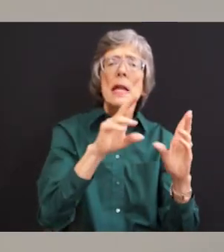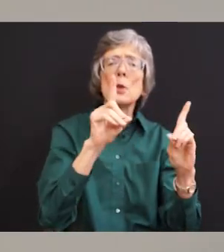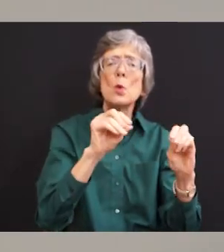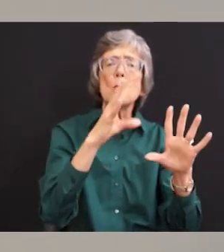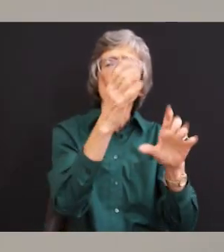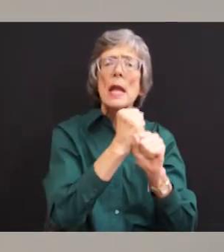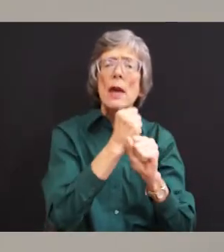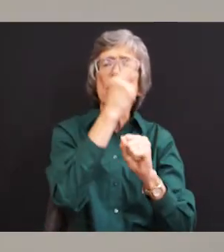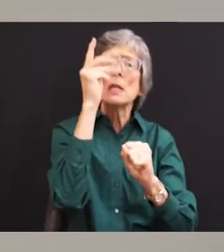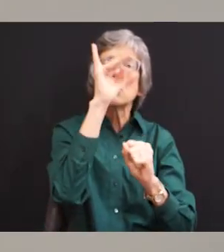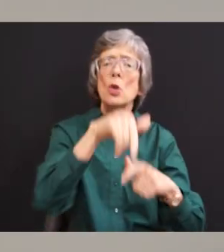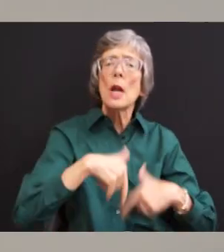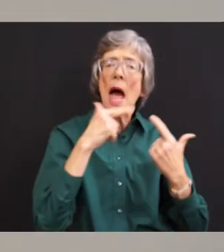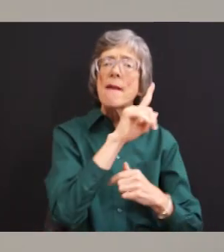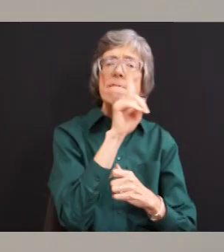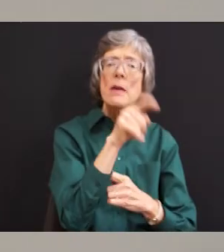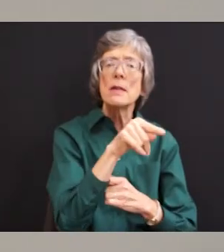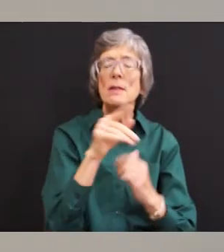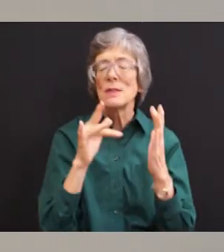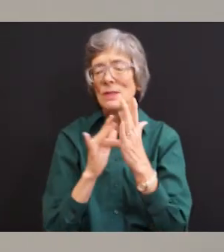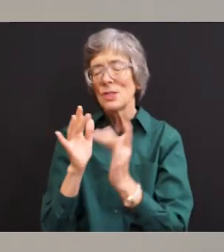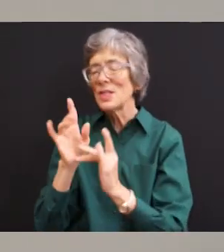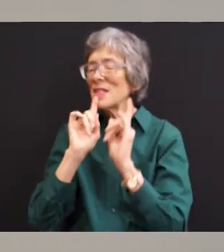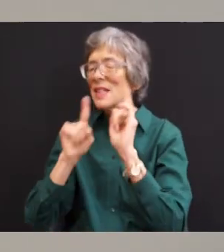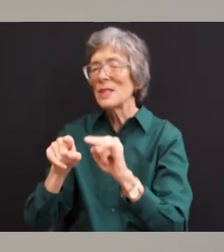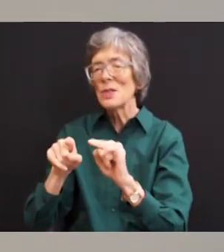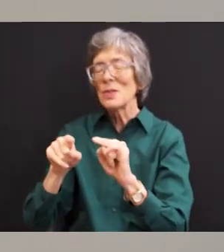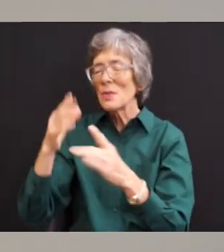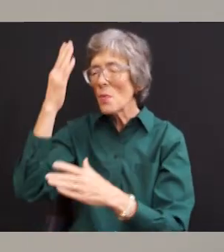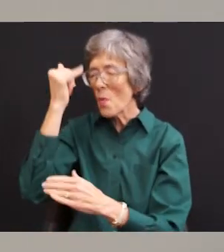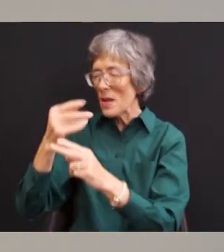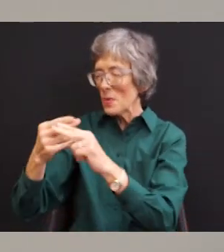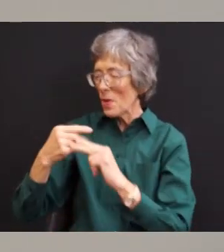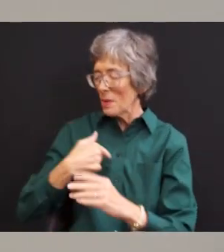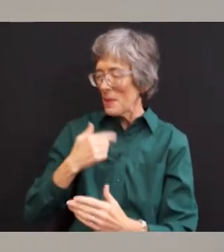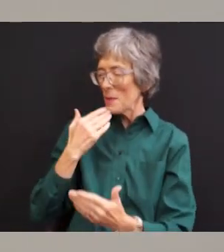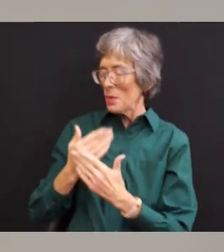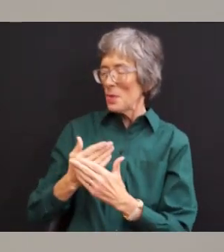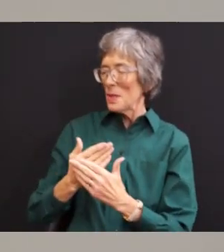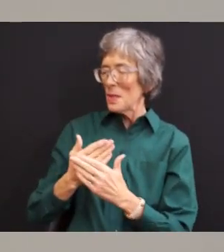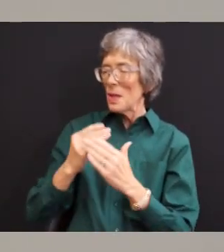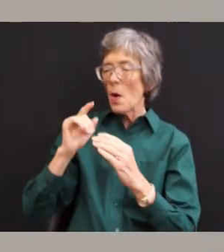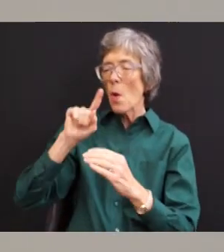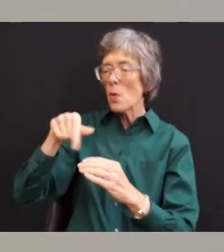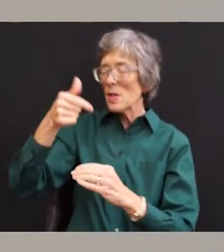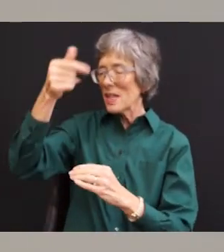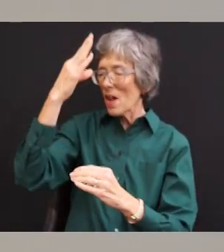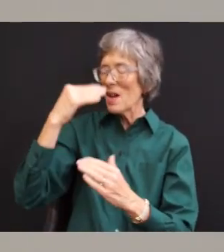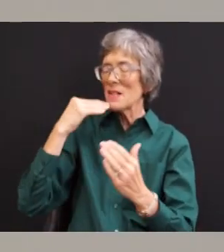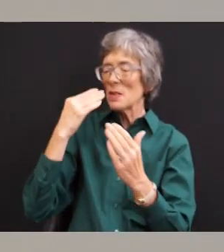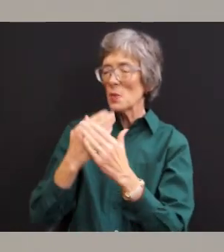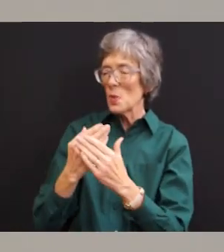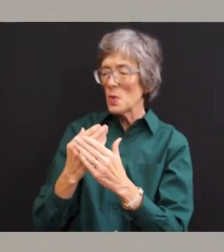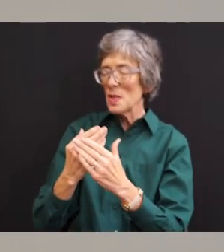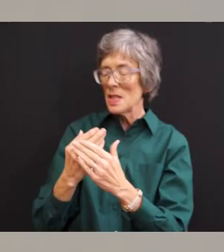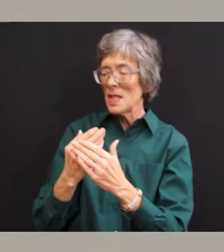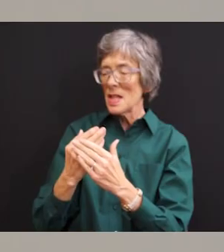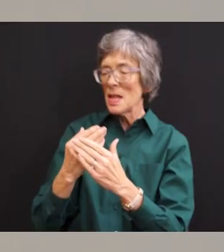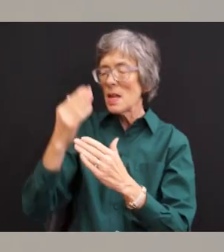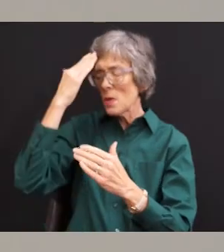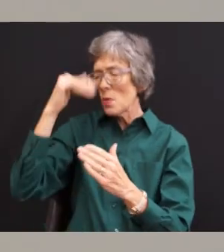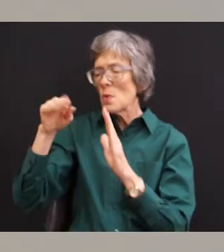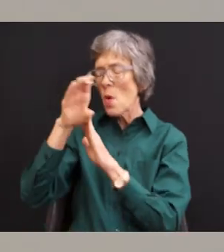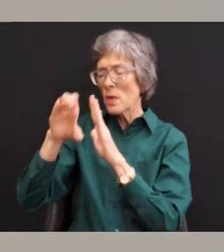eternal life?" Jesus answered him, "Why do you call me good? No one is good but God alone. You know the